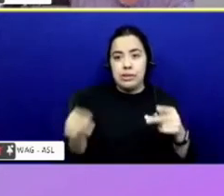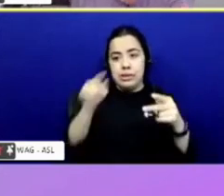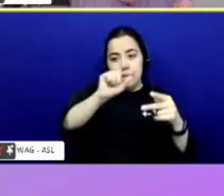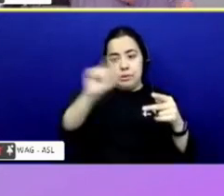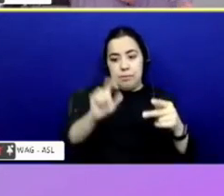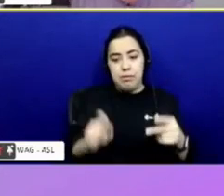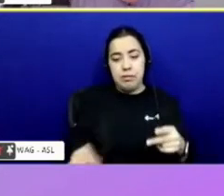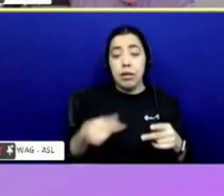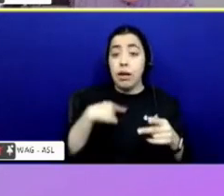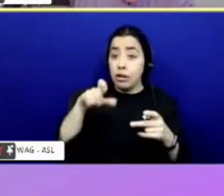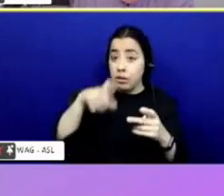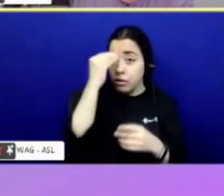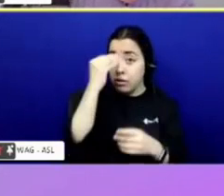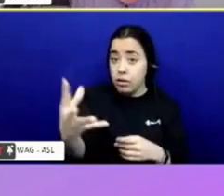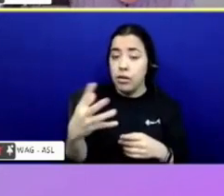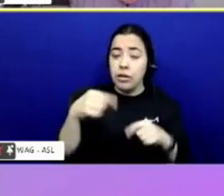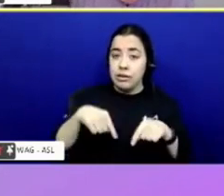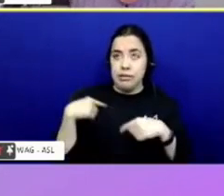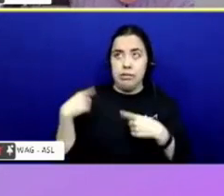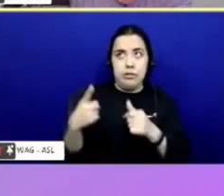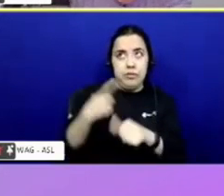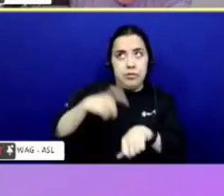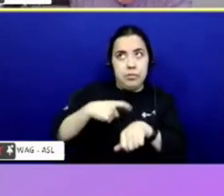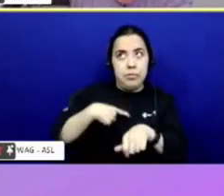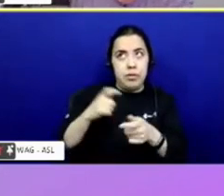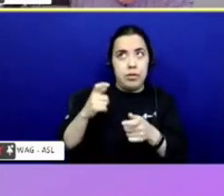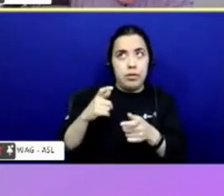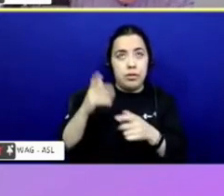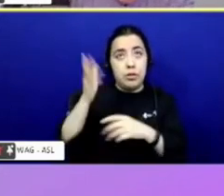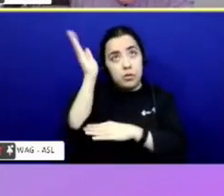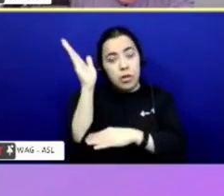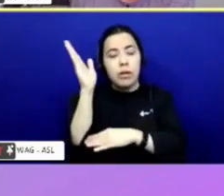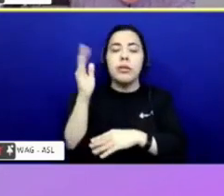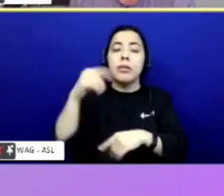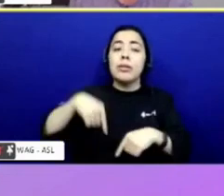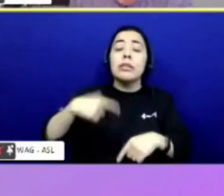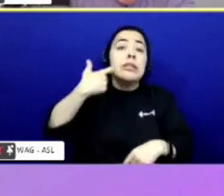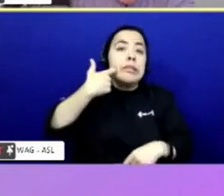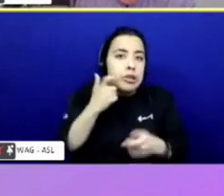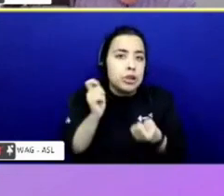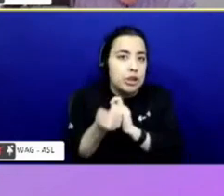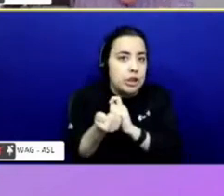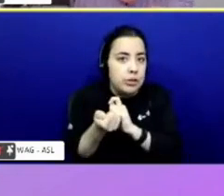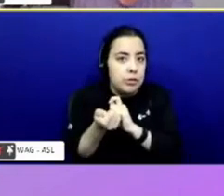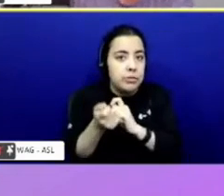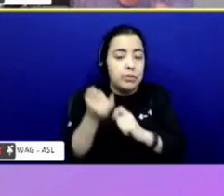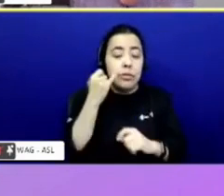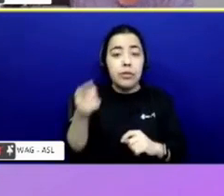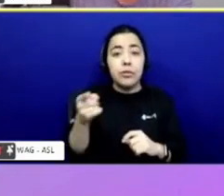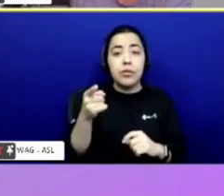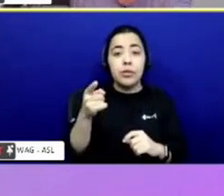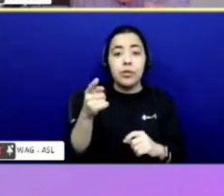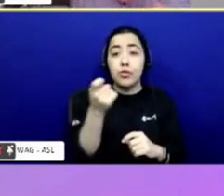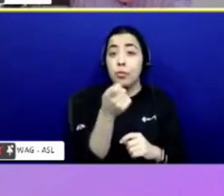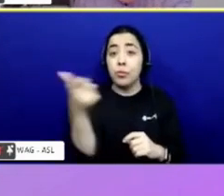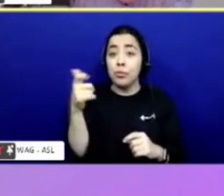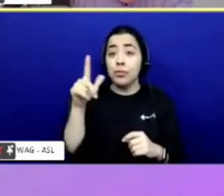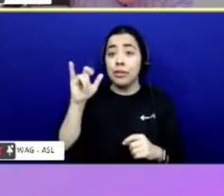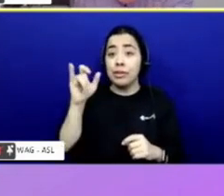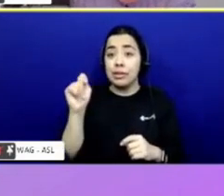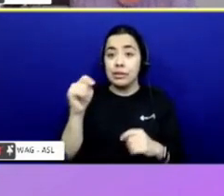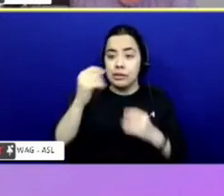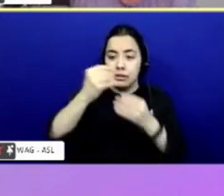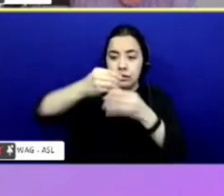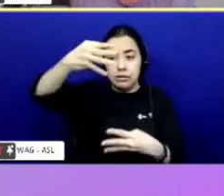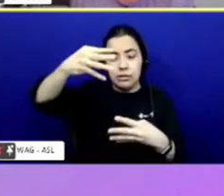I've given this talk, this is actually a very recent change. If you stick that list, even if you remove the list styles, if you stick the